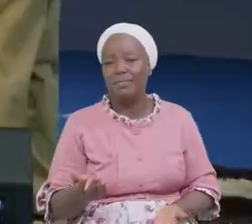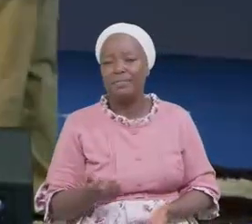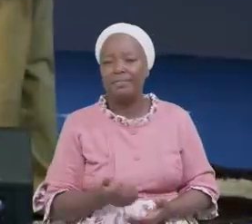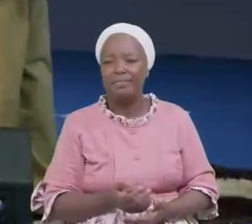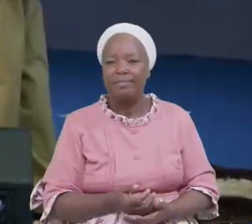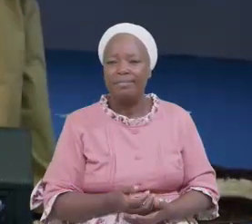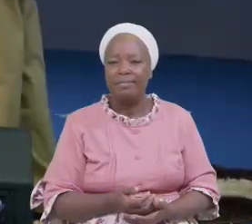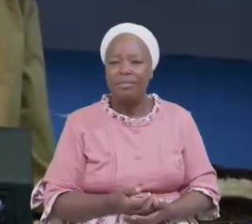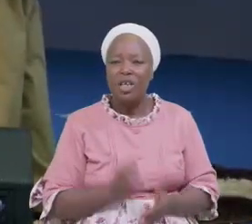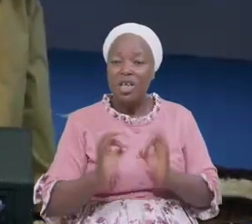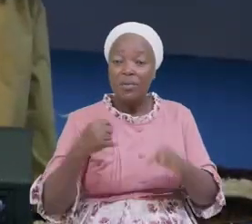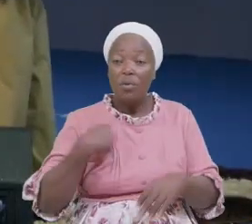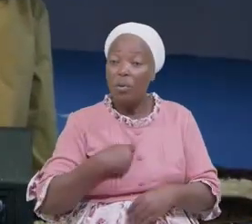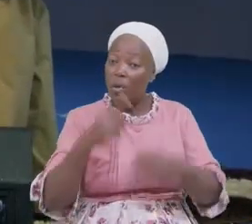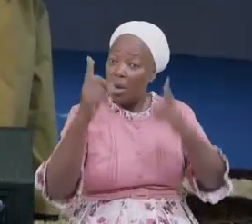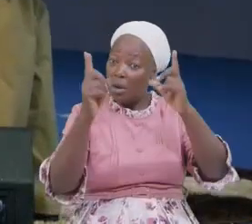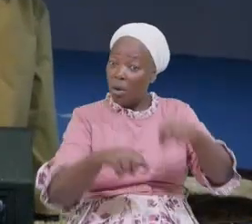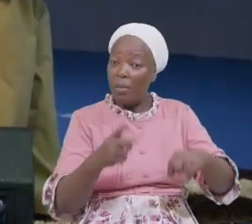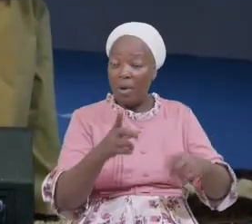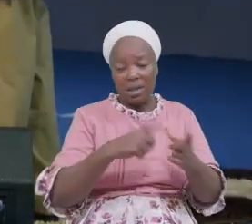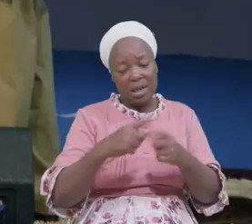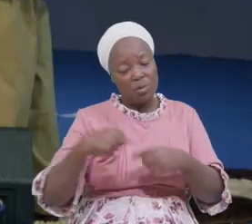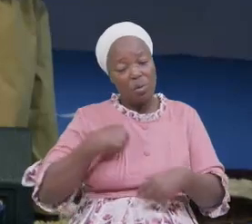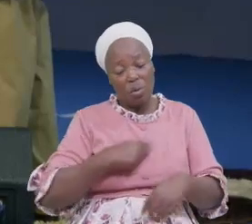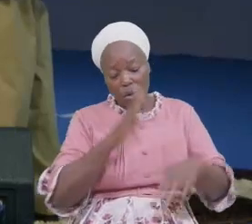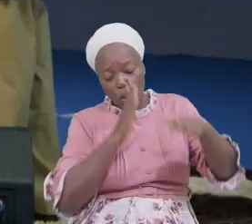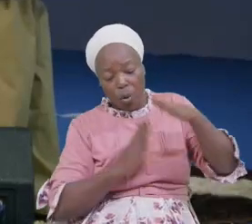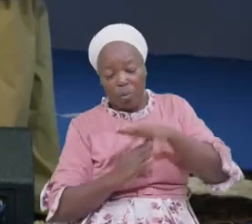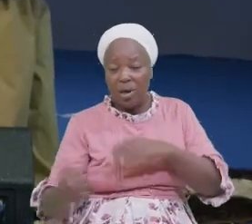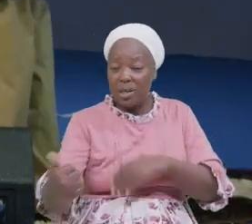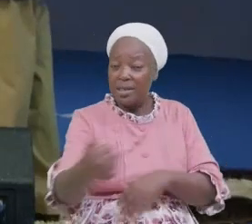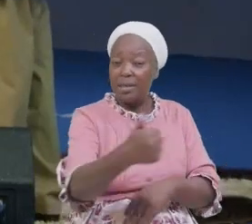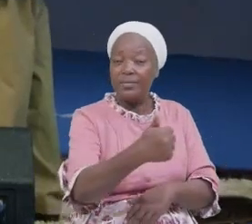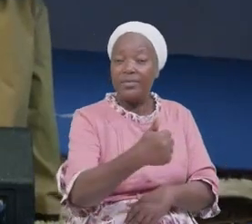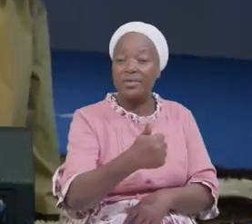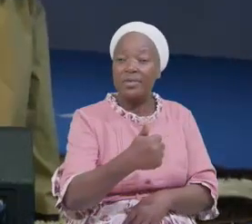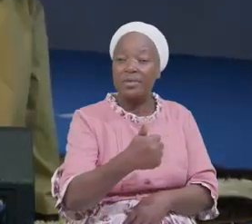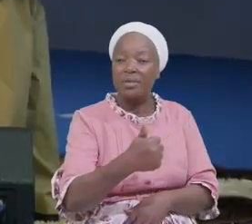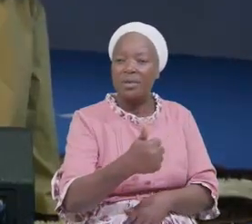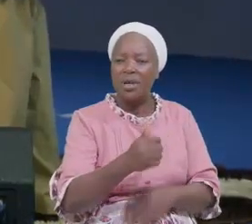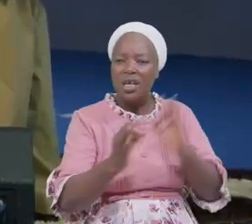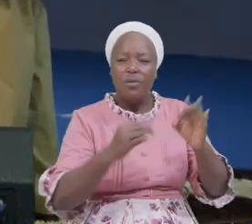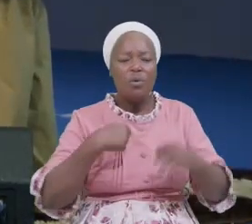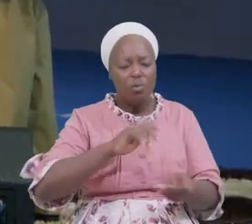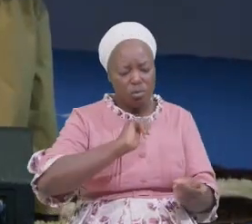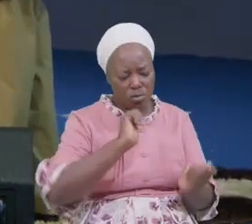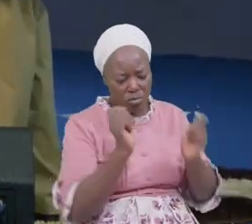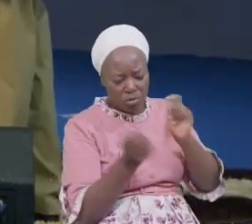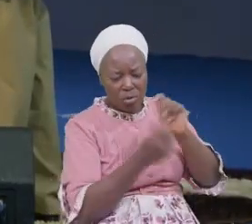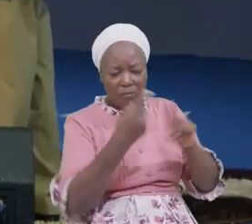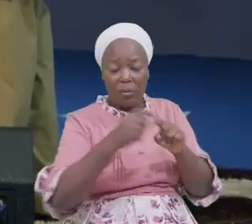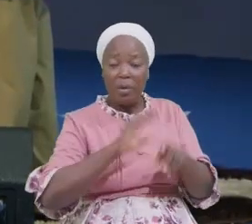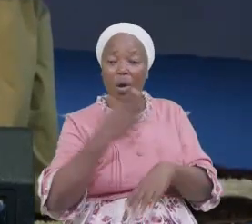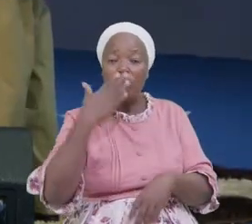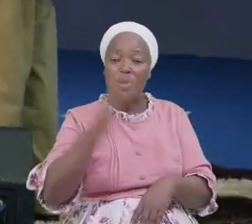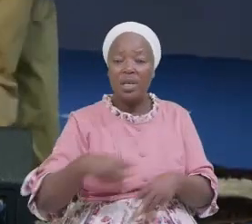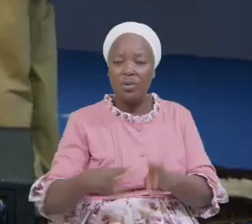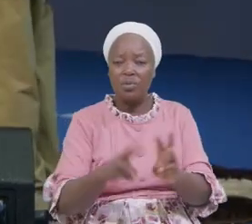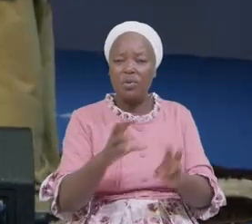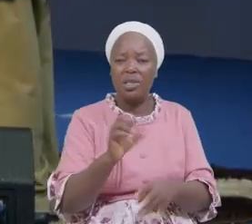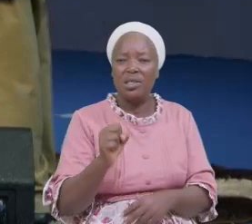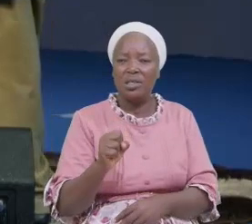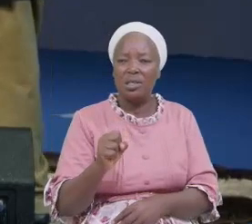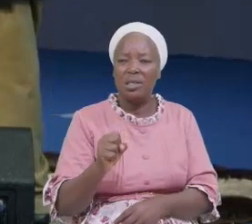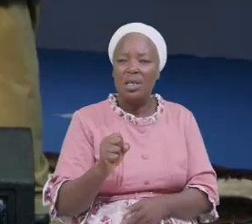if we come and we humble ourselves, if we turn from our wicked ways, if